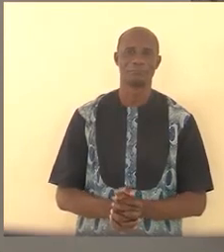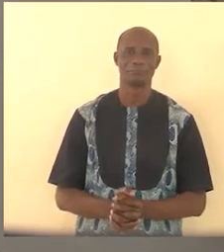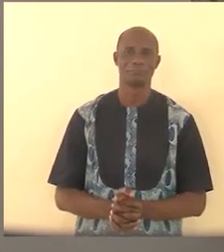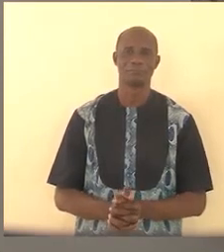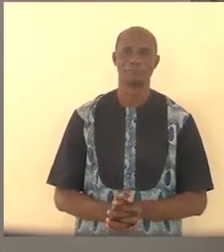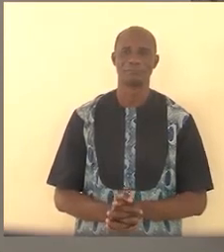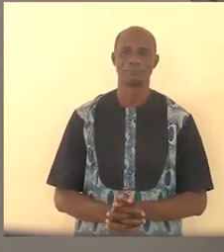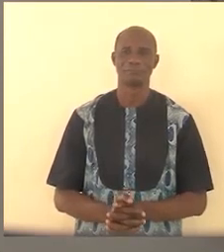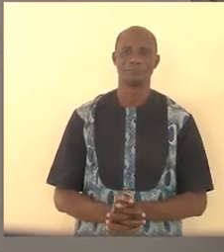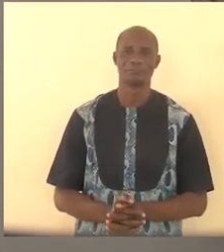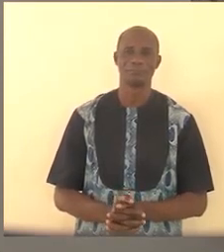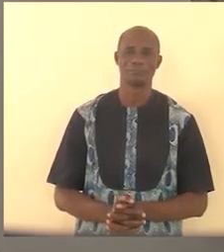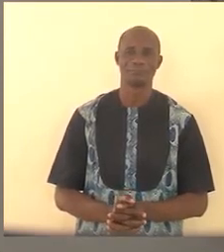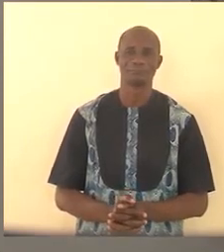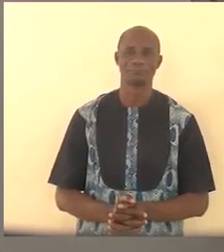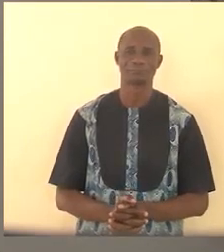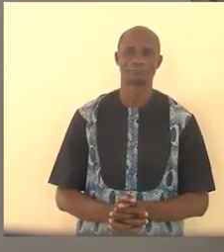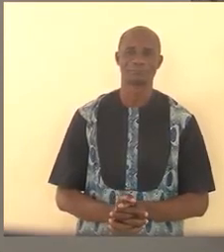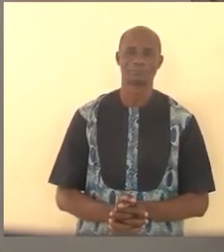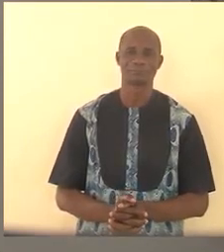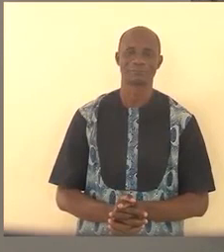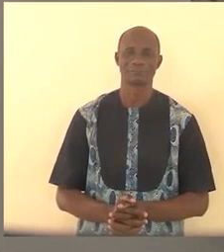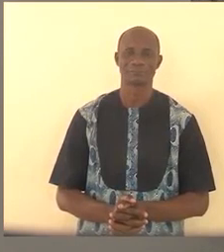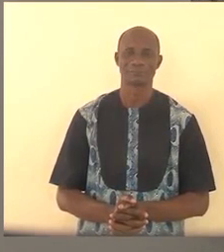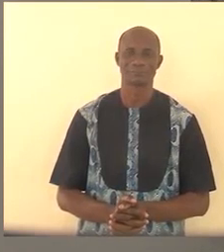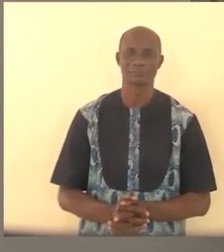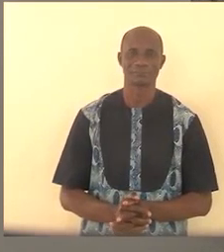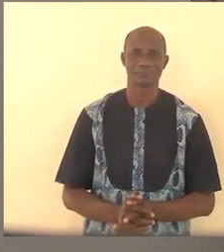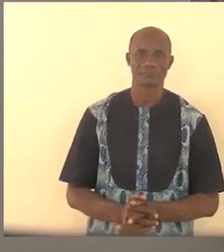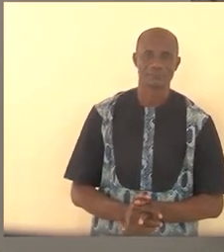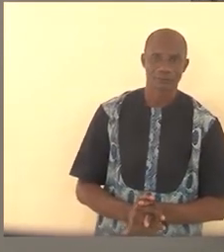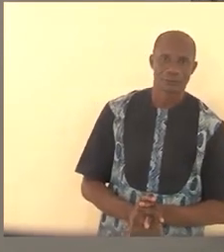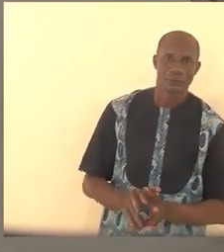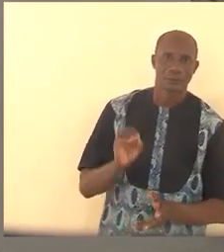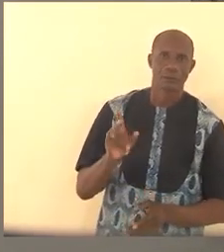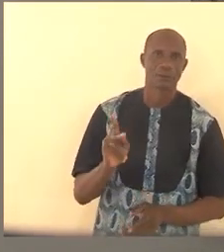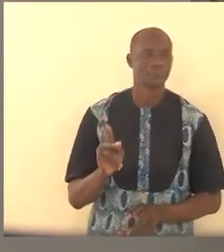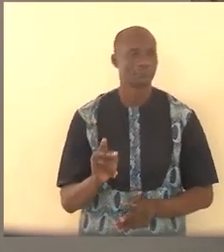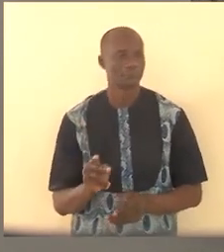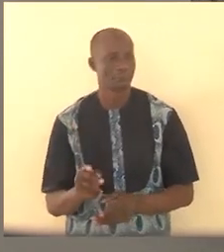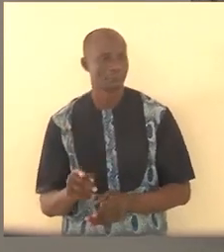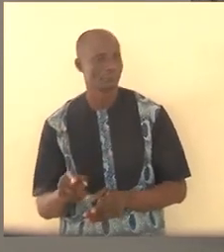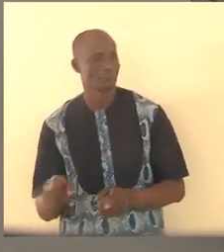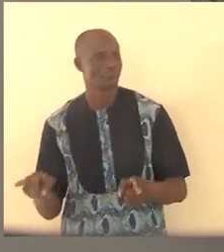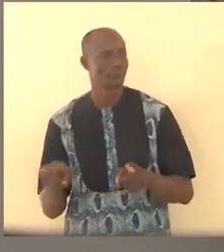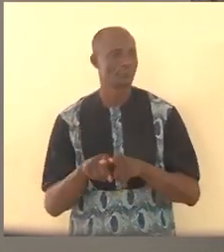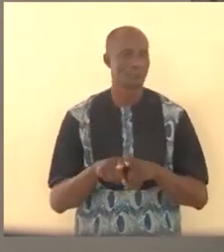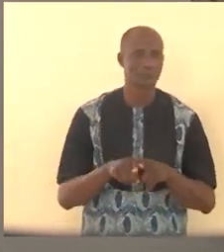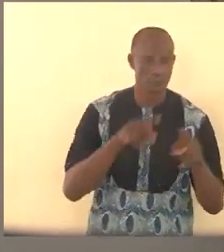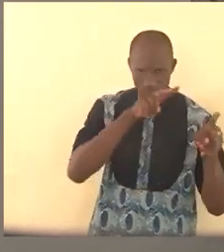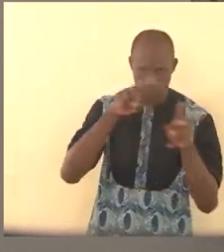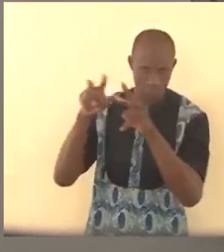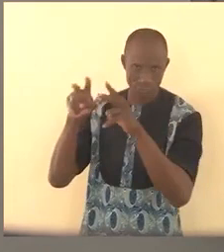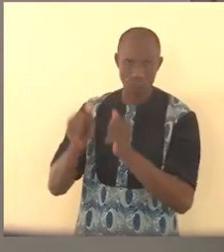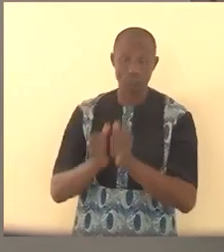4, see the person who is beginning to answer question 4. Okay, let's hear you. As we watch